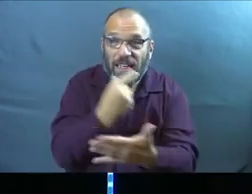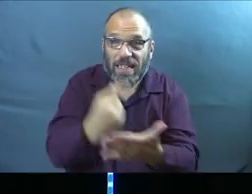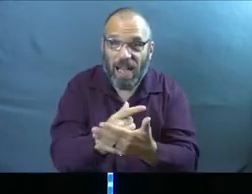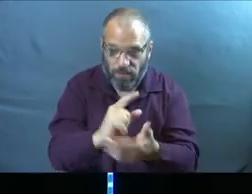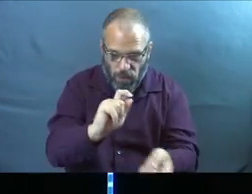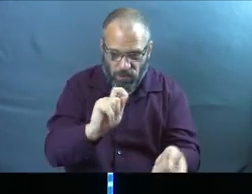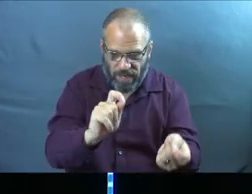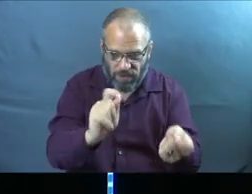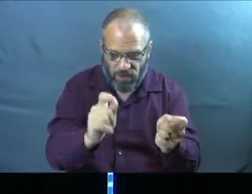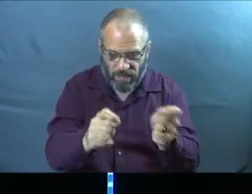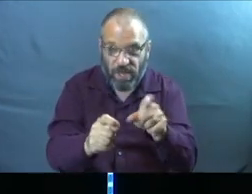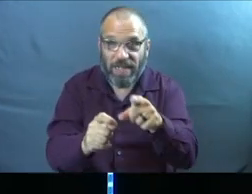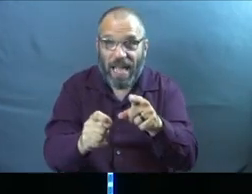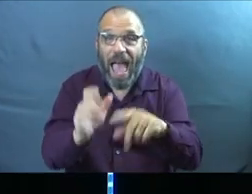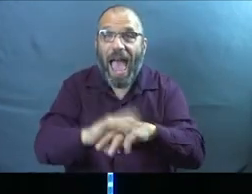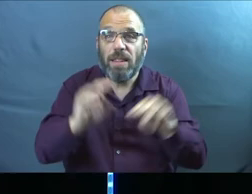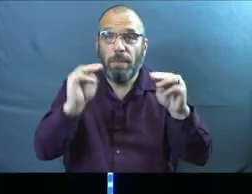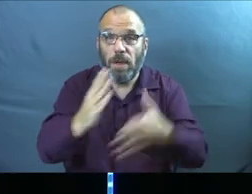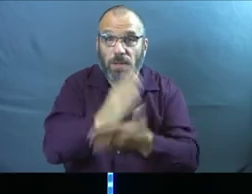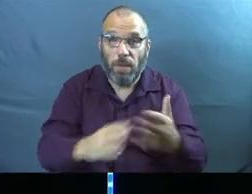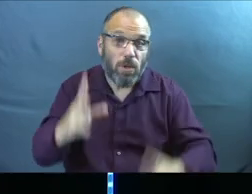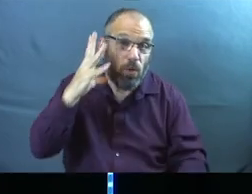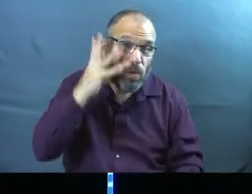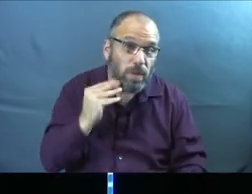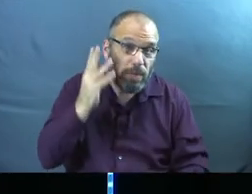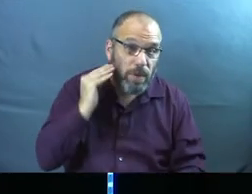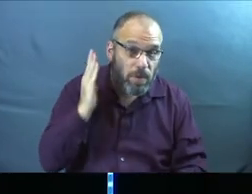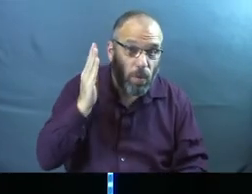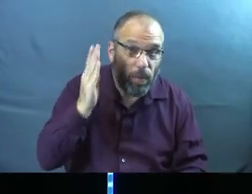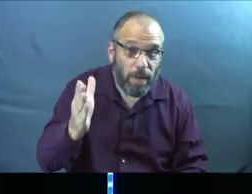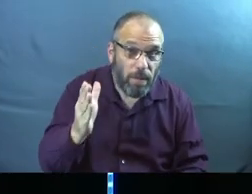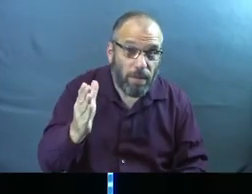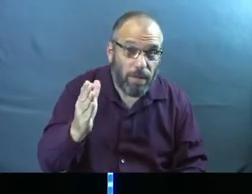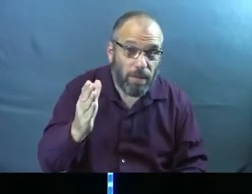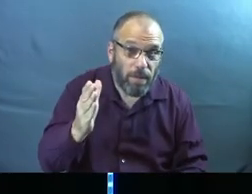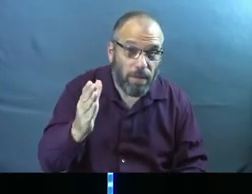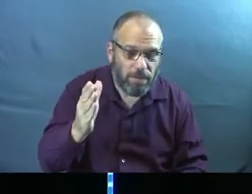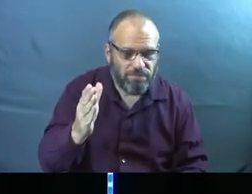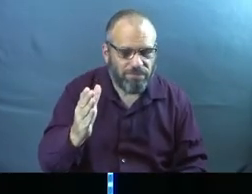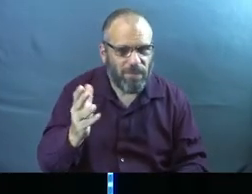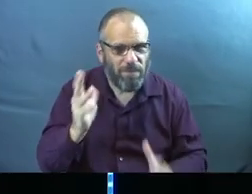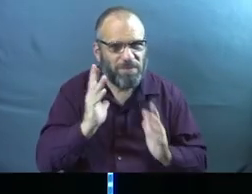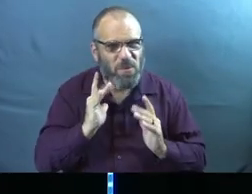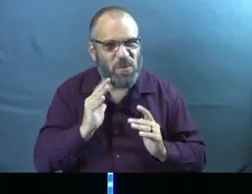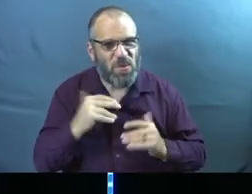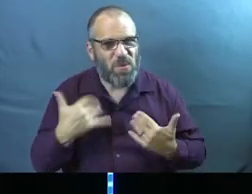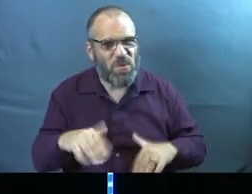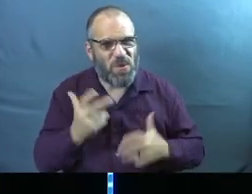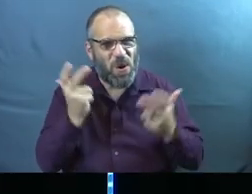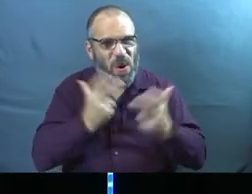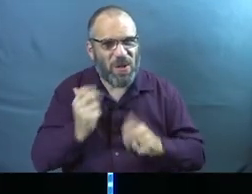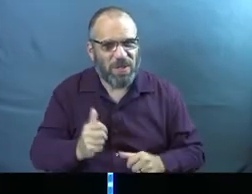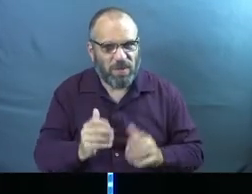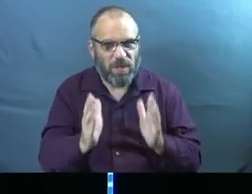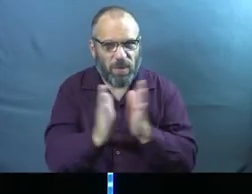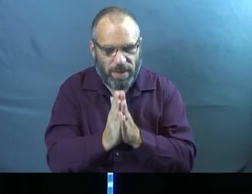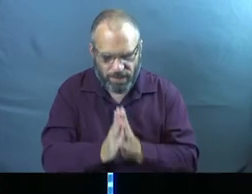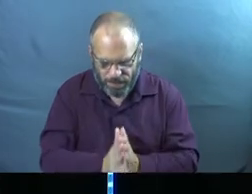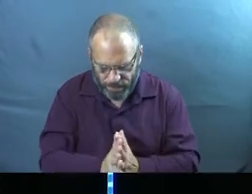start to change you. And the miracle that some of you guys are going to see, it's going to be awesome. Let's